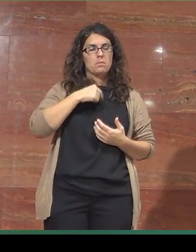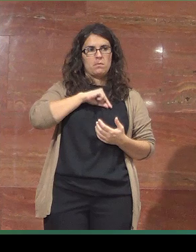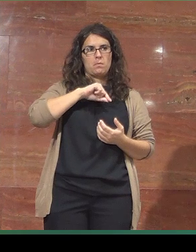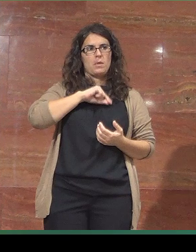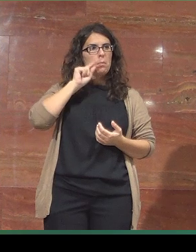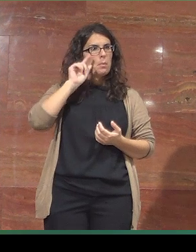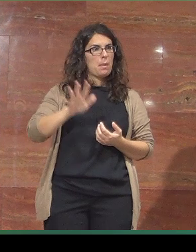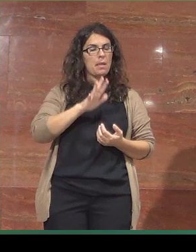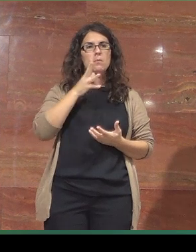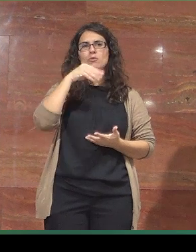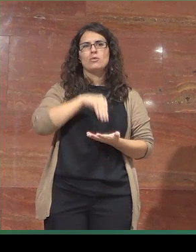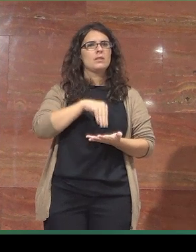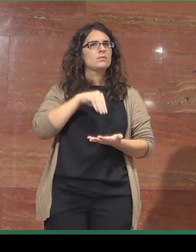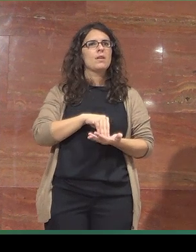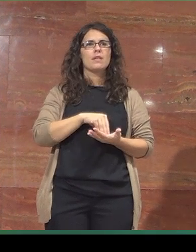in the transport world.